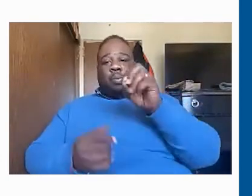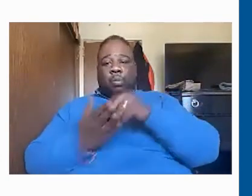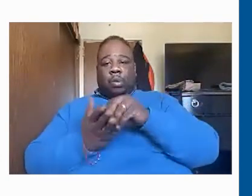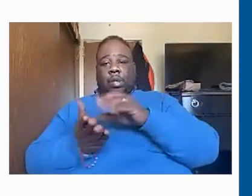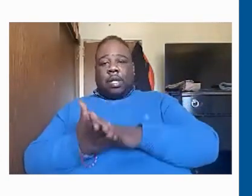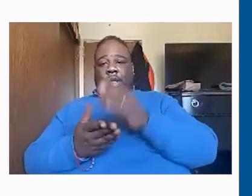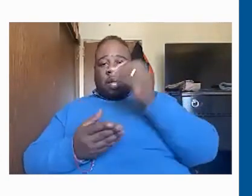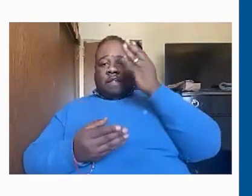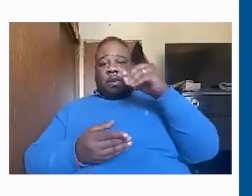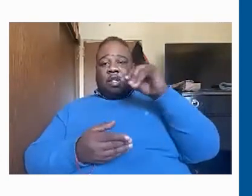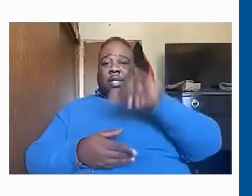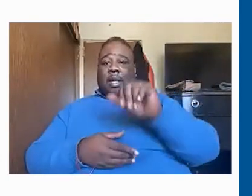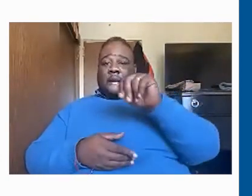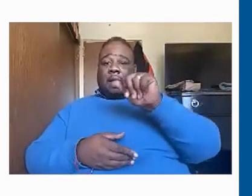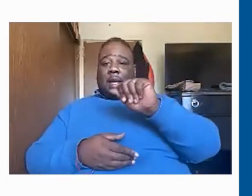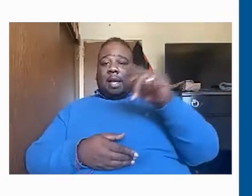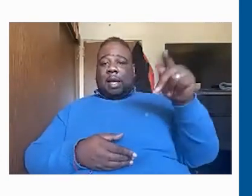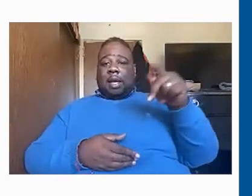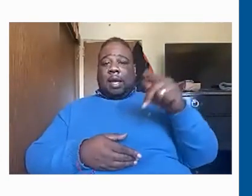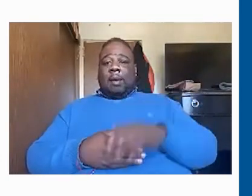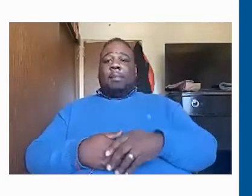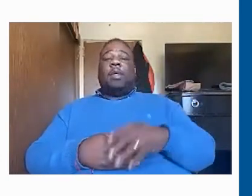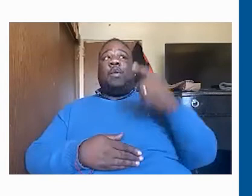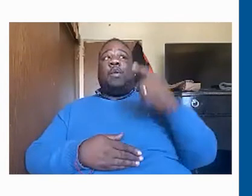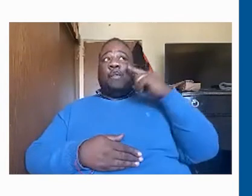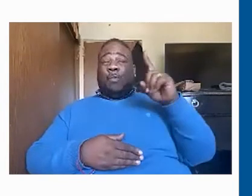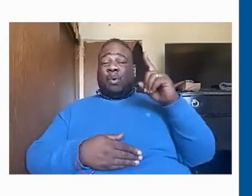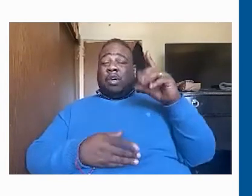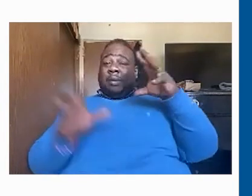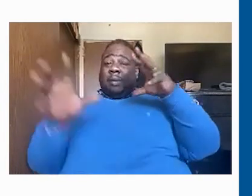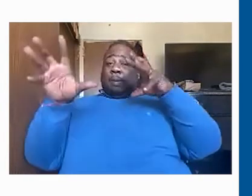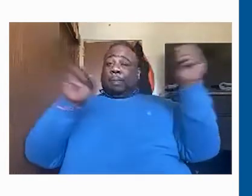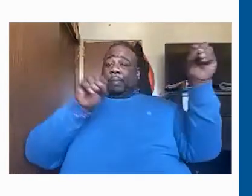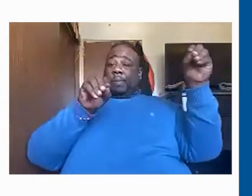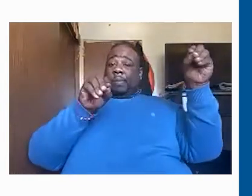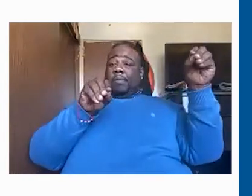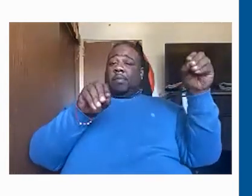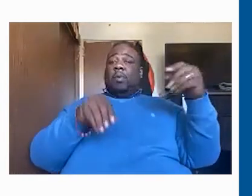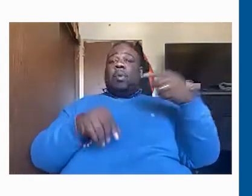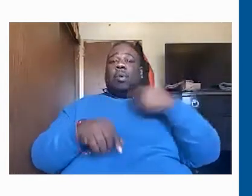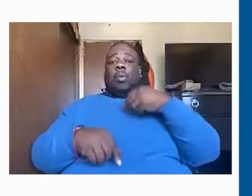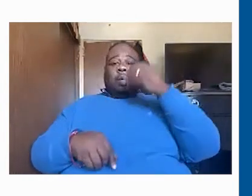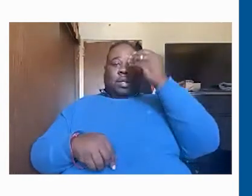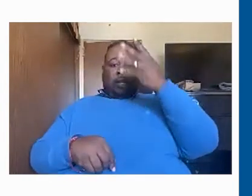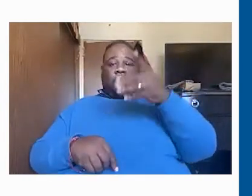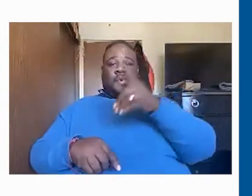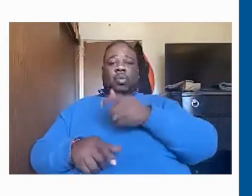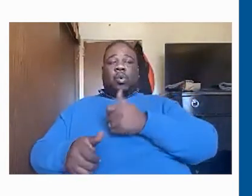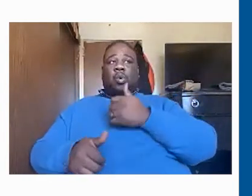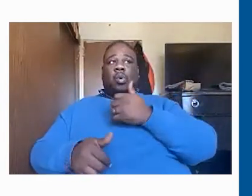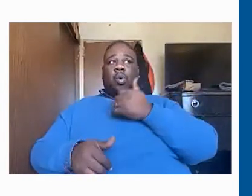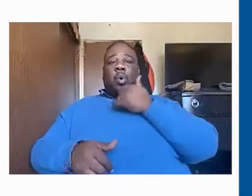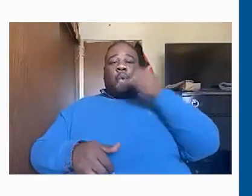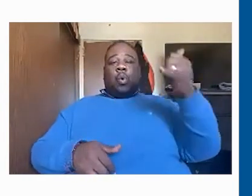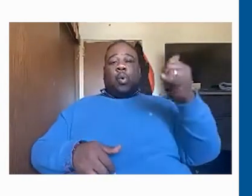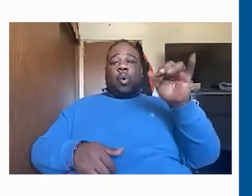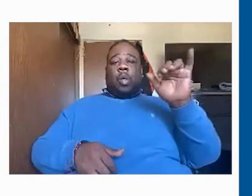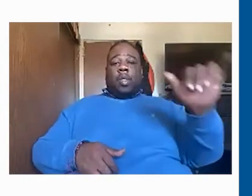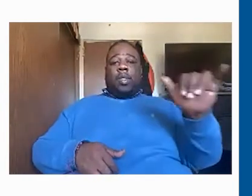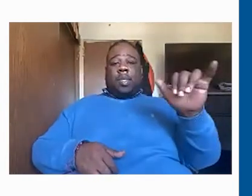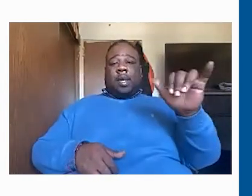For power outages specifically, we do tell people to contact the utility department, but also to